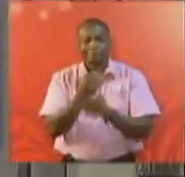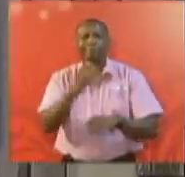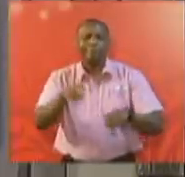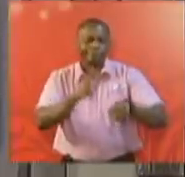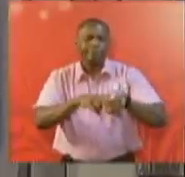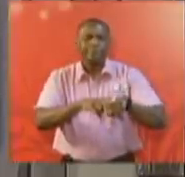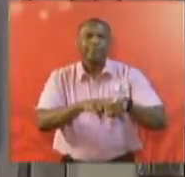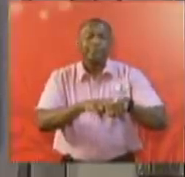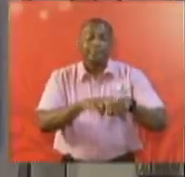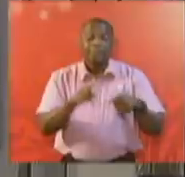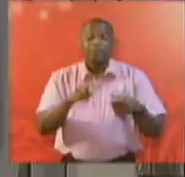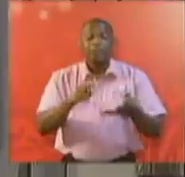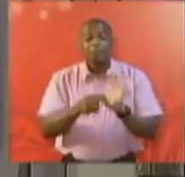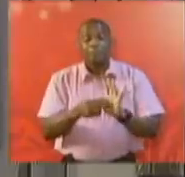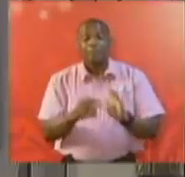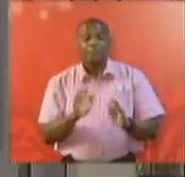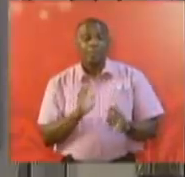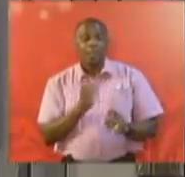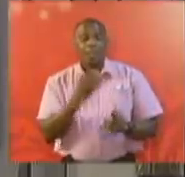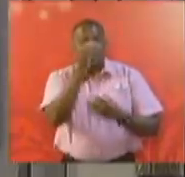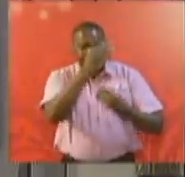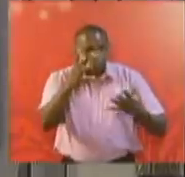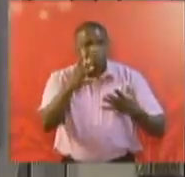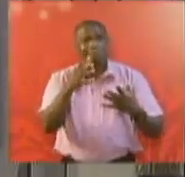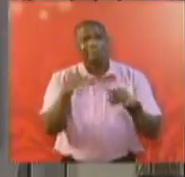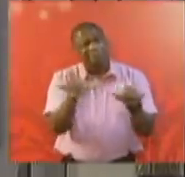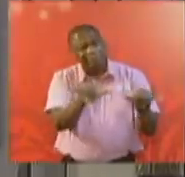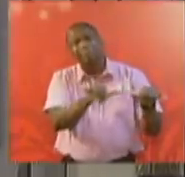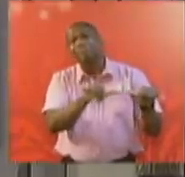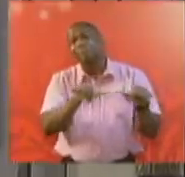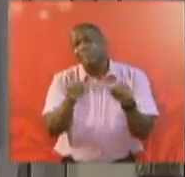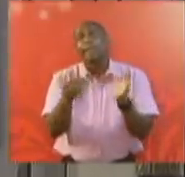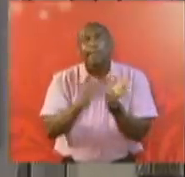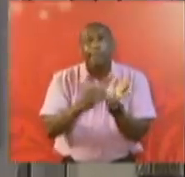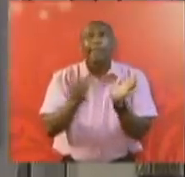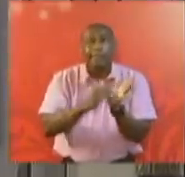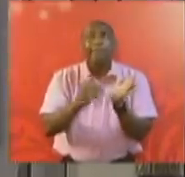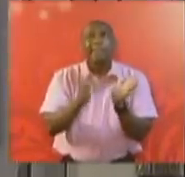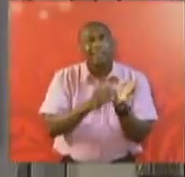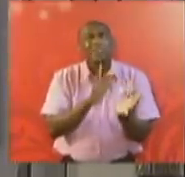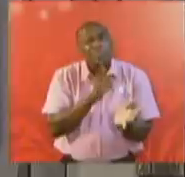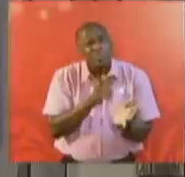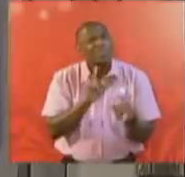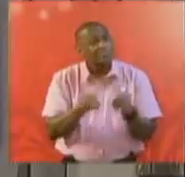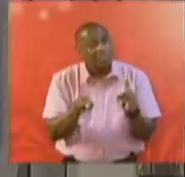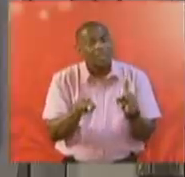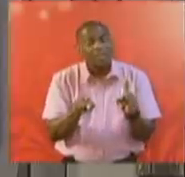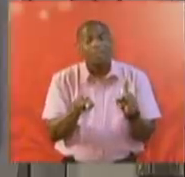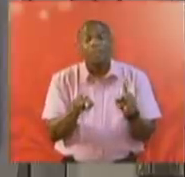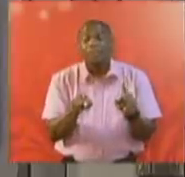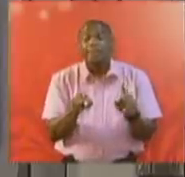same, regardless of how monotonous it may sound. But this morning, I just want to